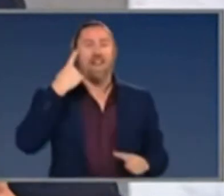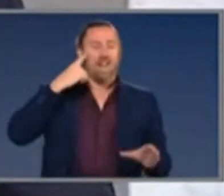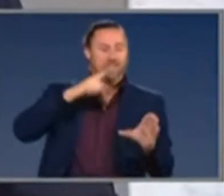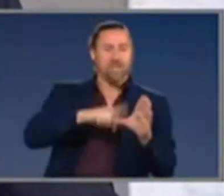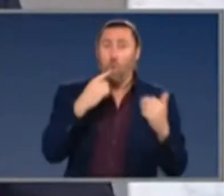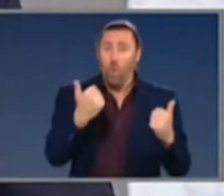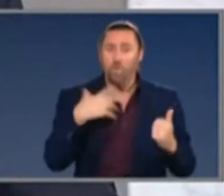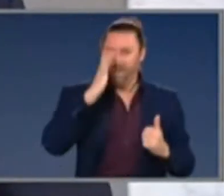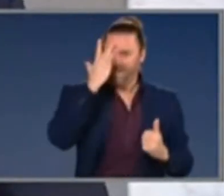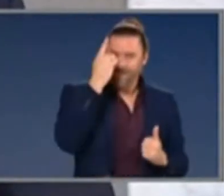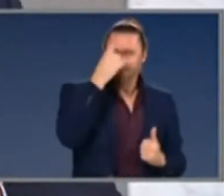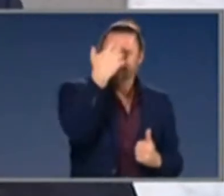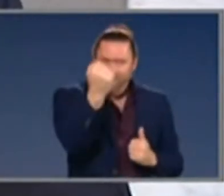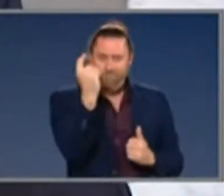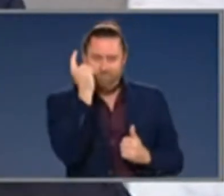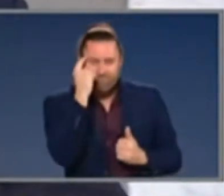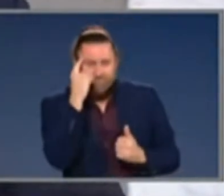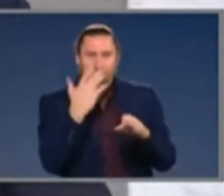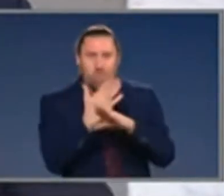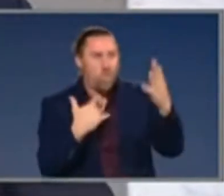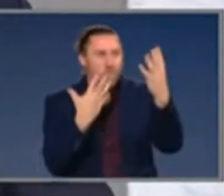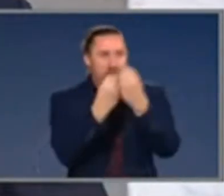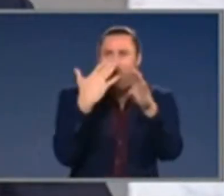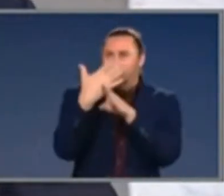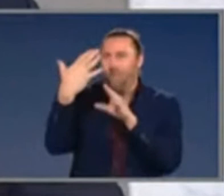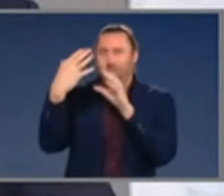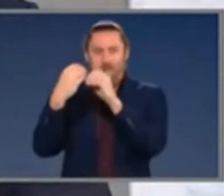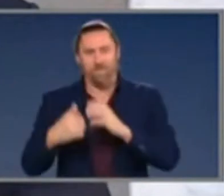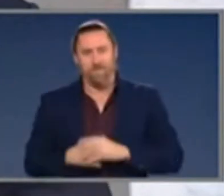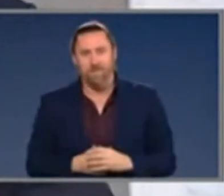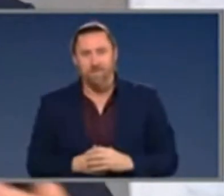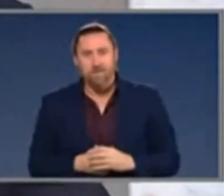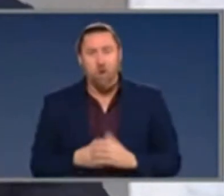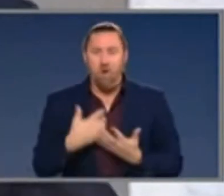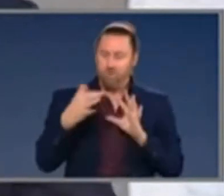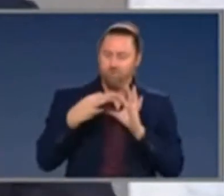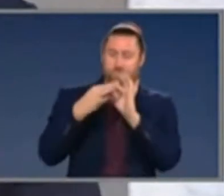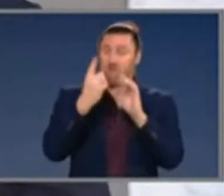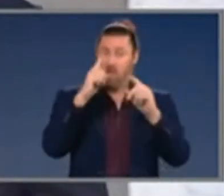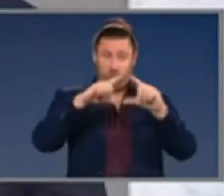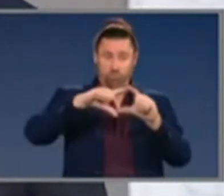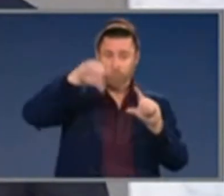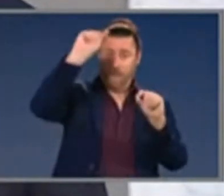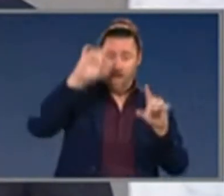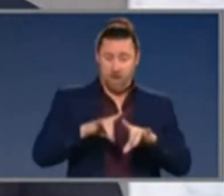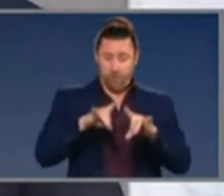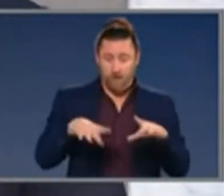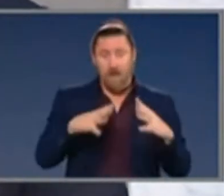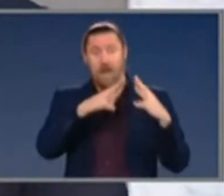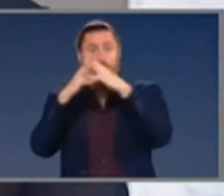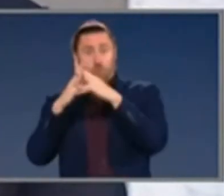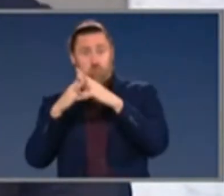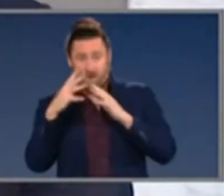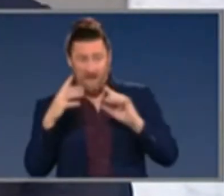helpful. The like-minded partnership that is which is strengthening between Japan, Australia, the United